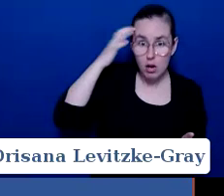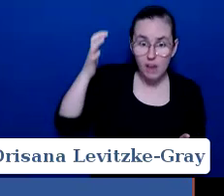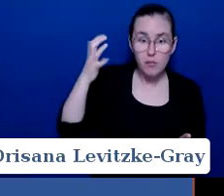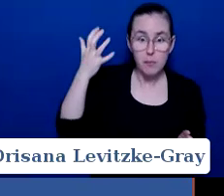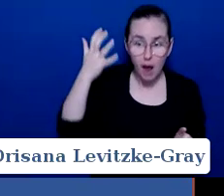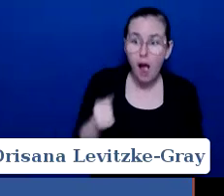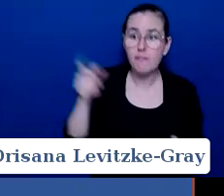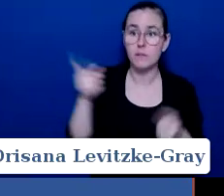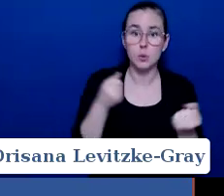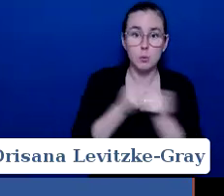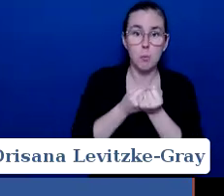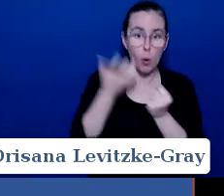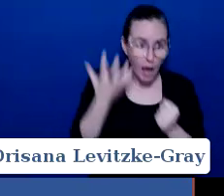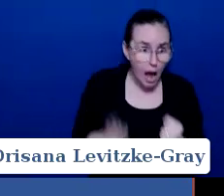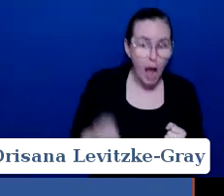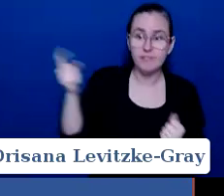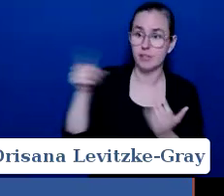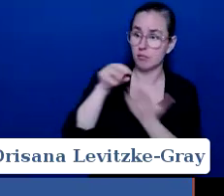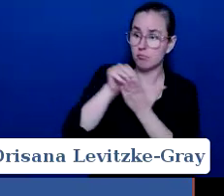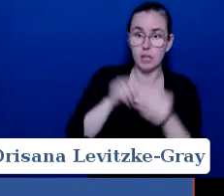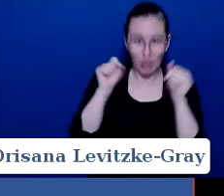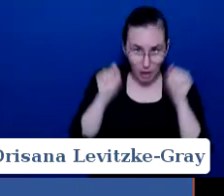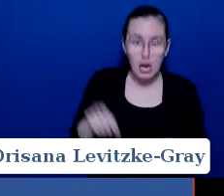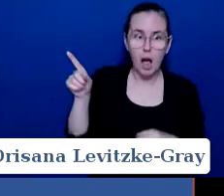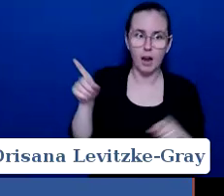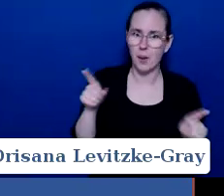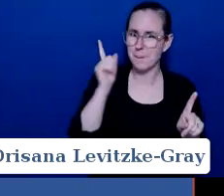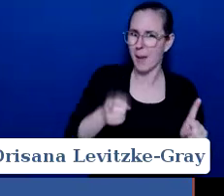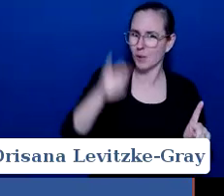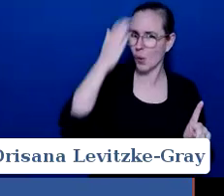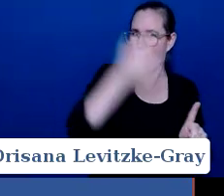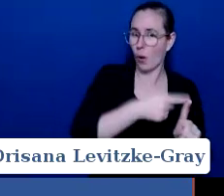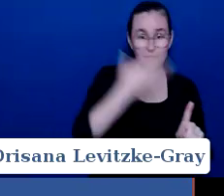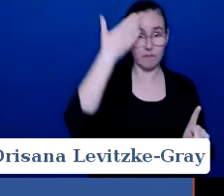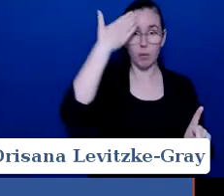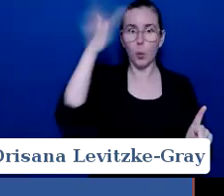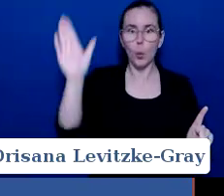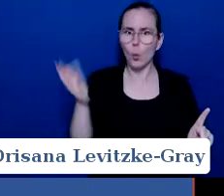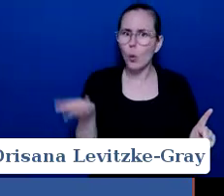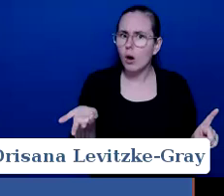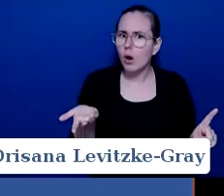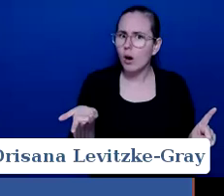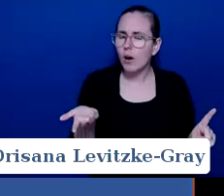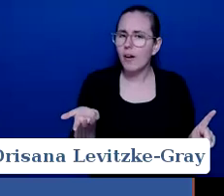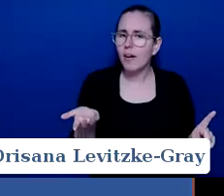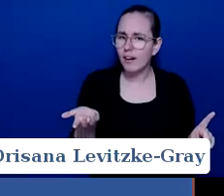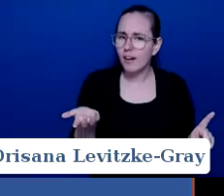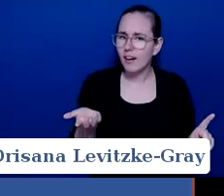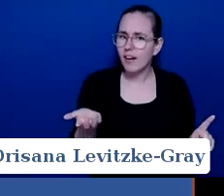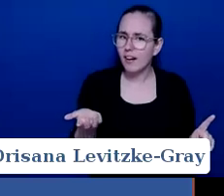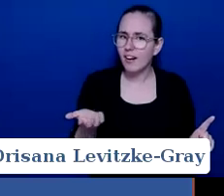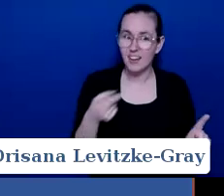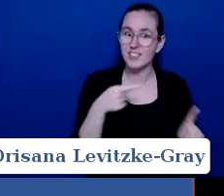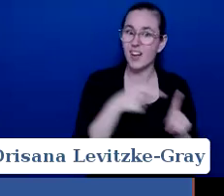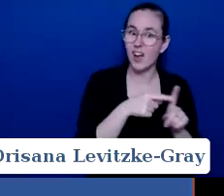process in terms of accessing it, the information, affordability, having the necessary documentation required. And finally,